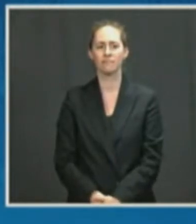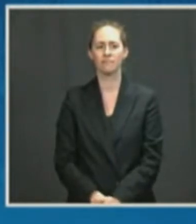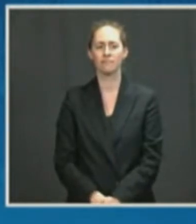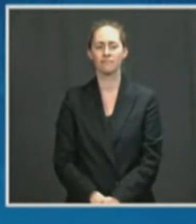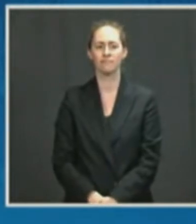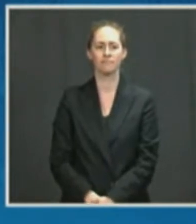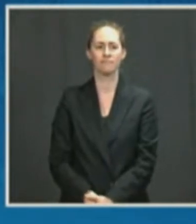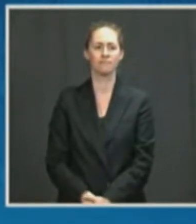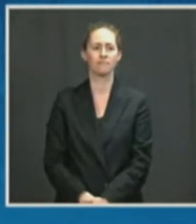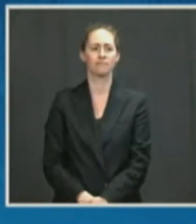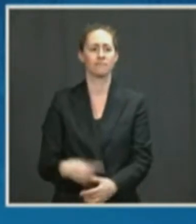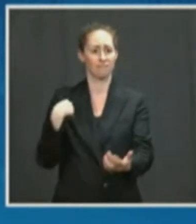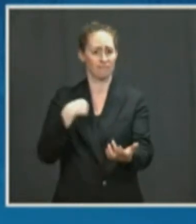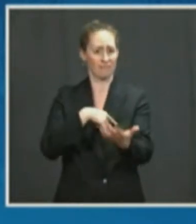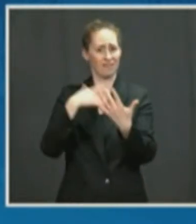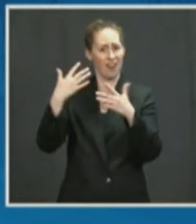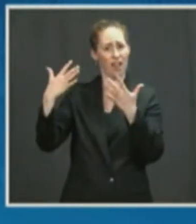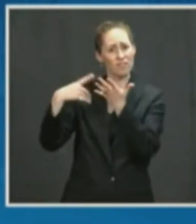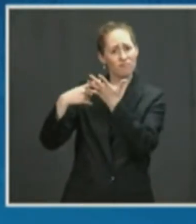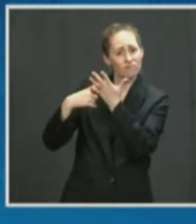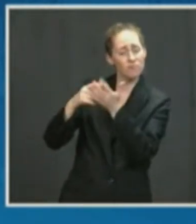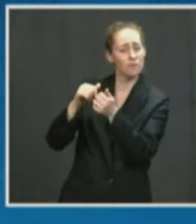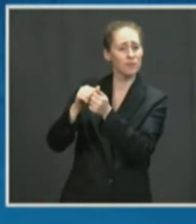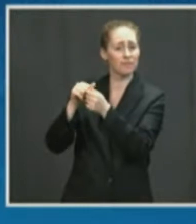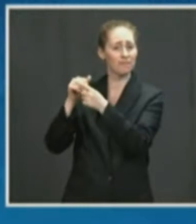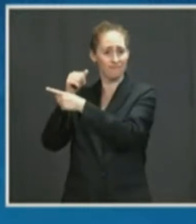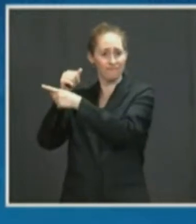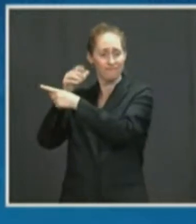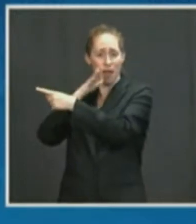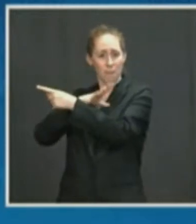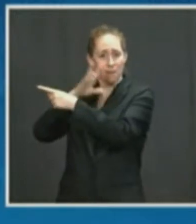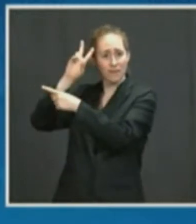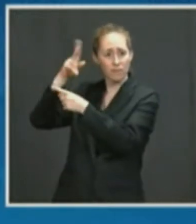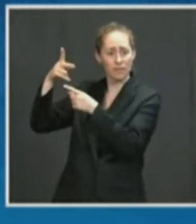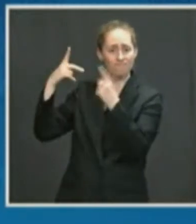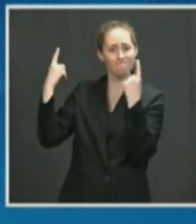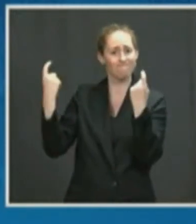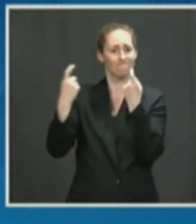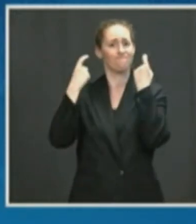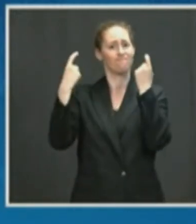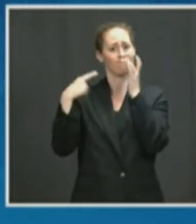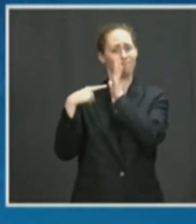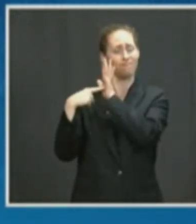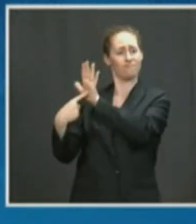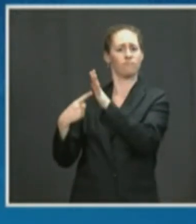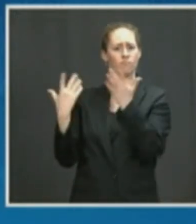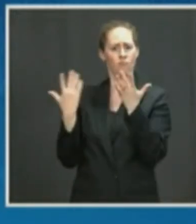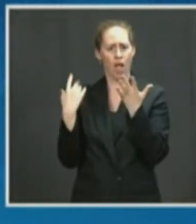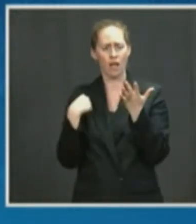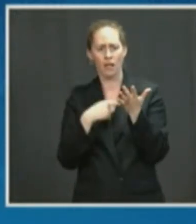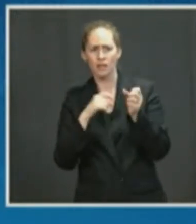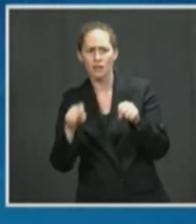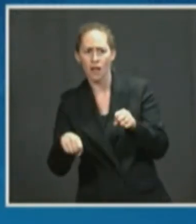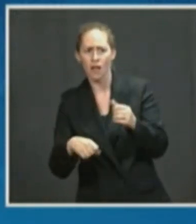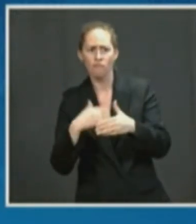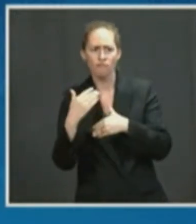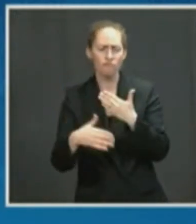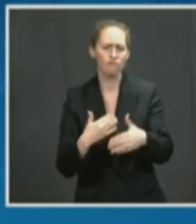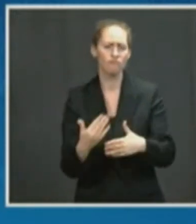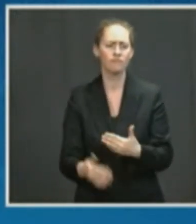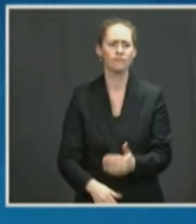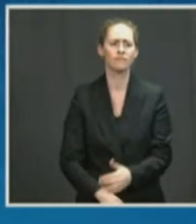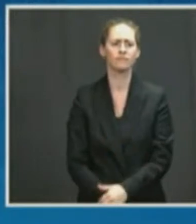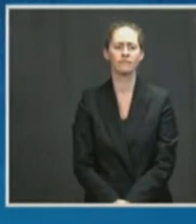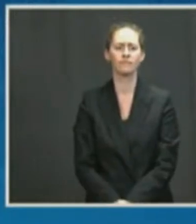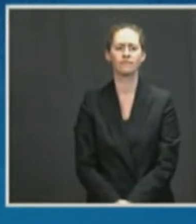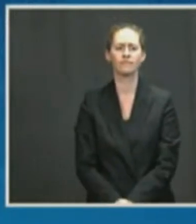that proposal that we made as we were elected in our first visit to Washington, D.C. before